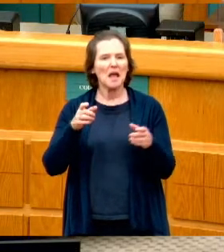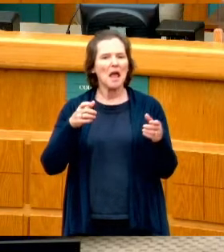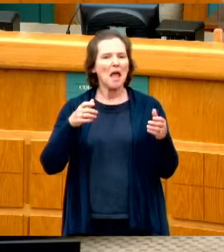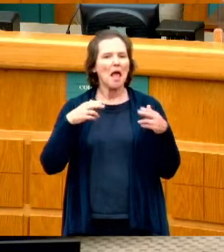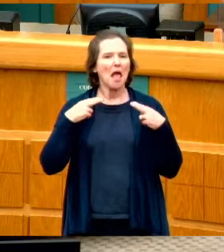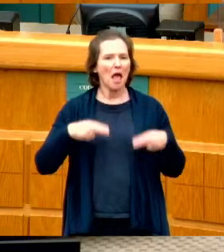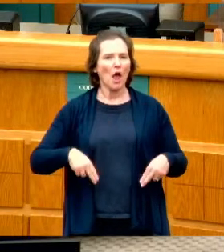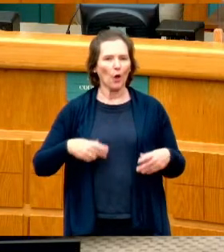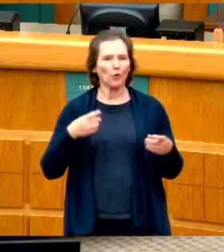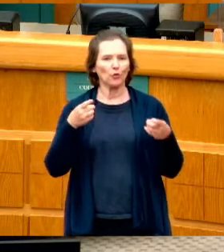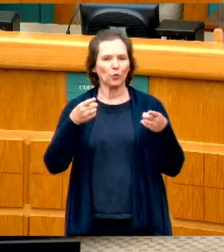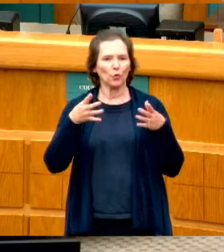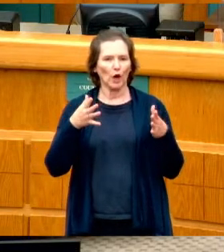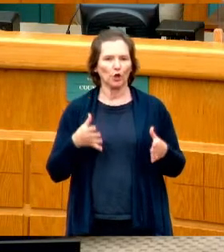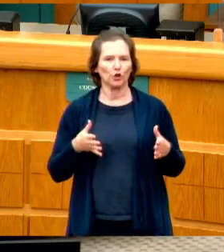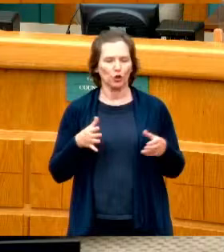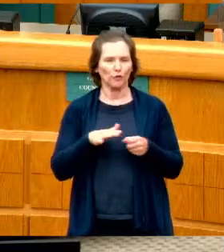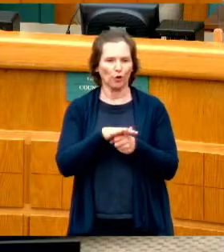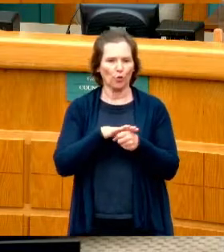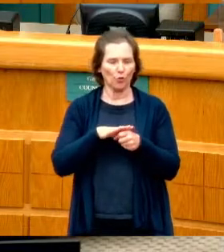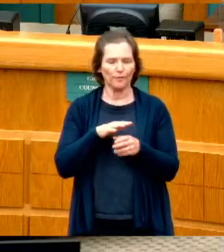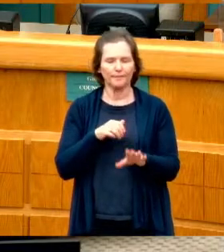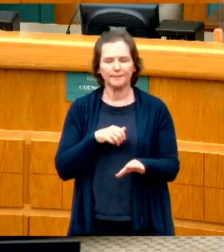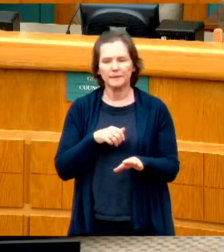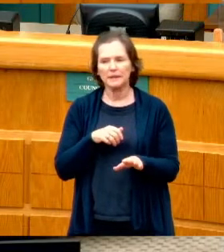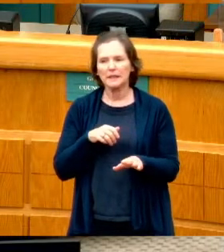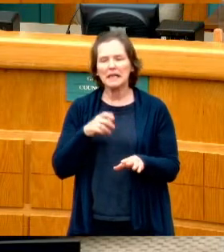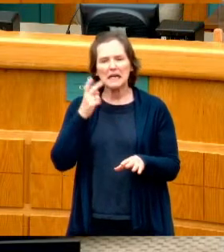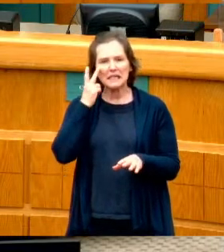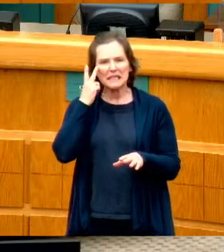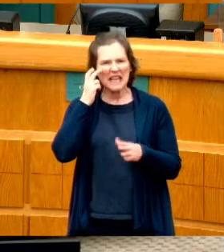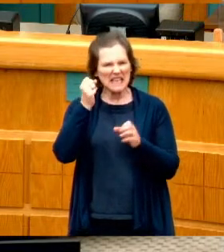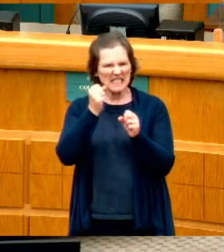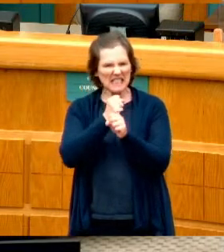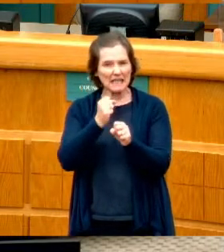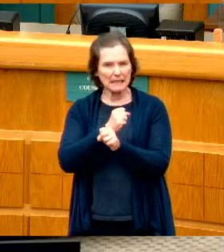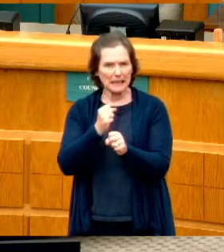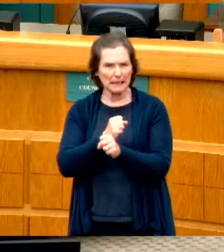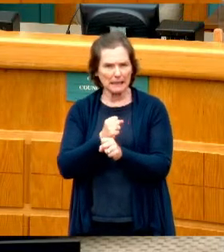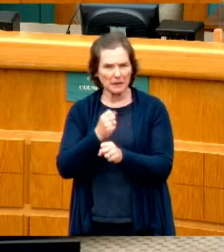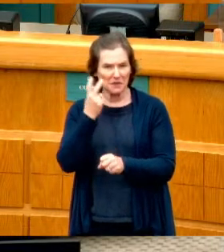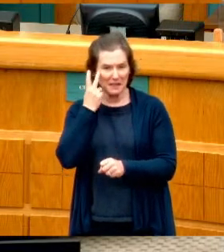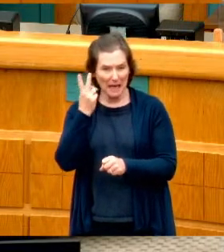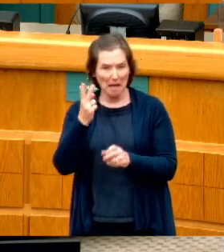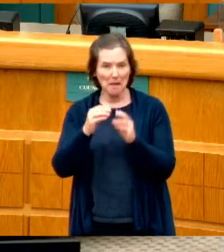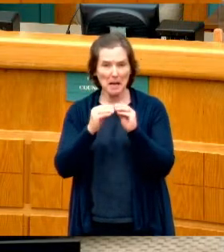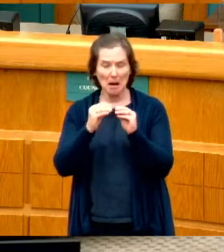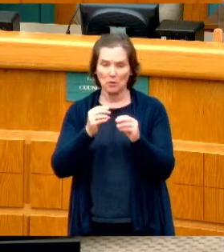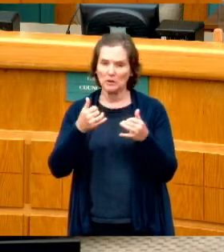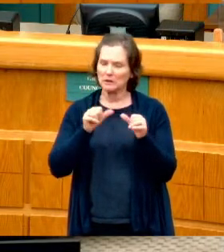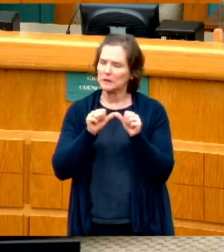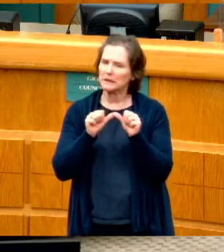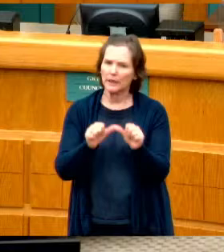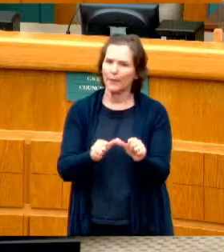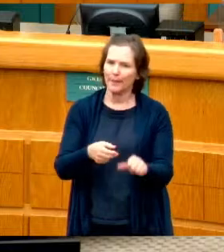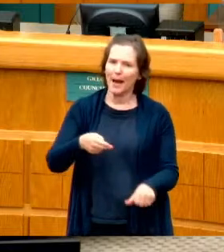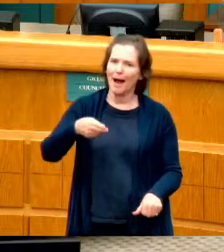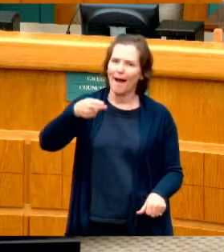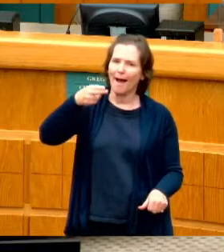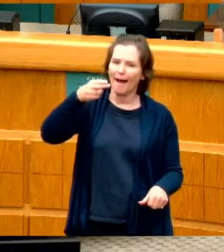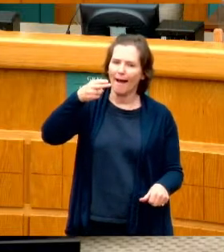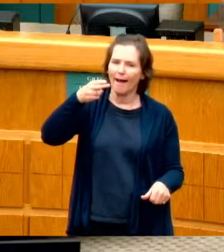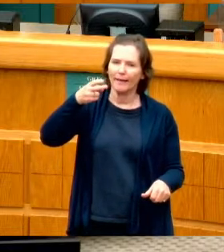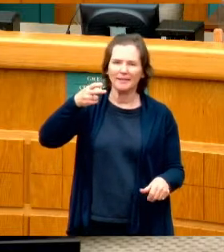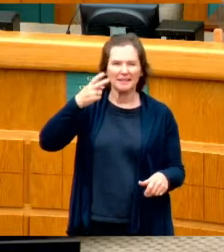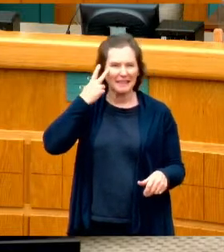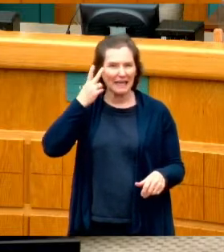them on the right of me, and what you'll see is that the numbers are still high. If you look all the way to the right, 92,